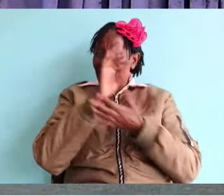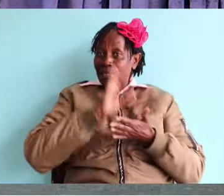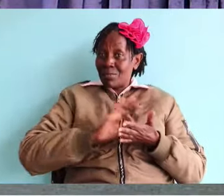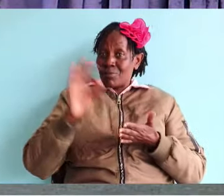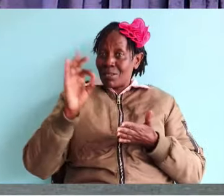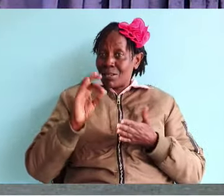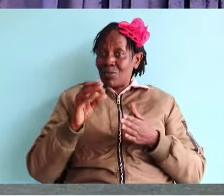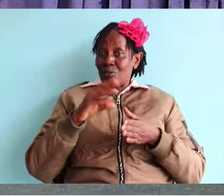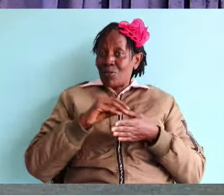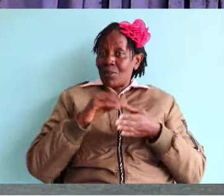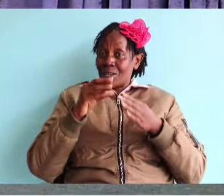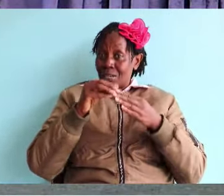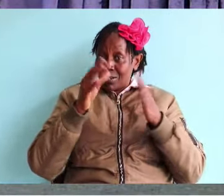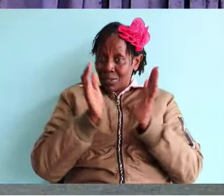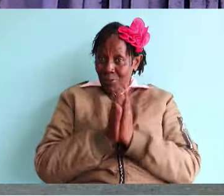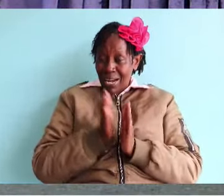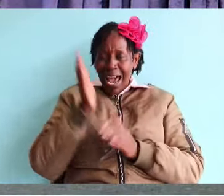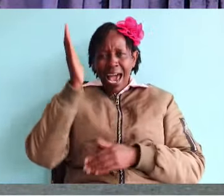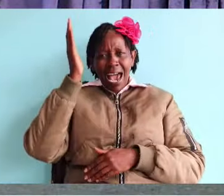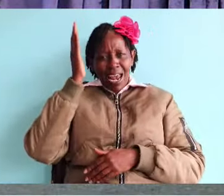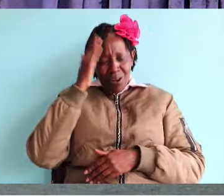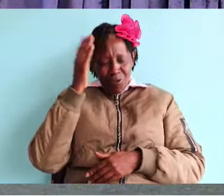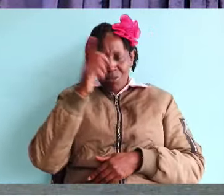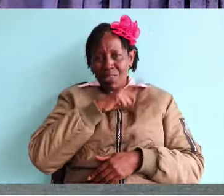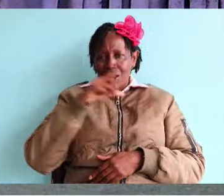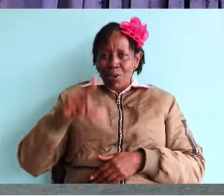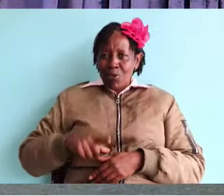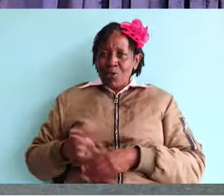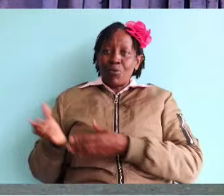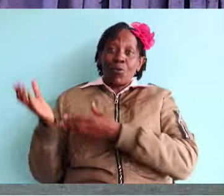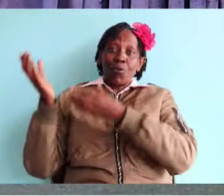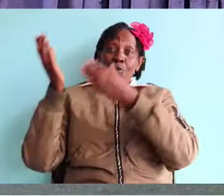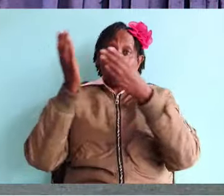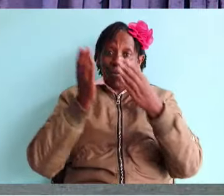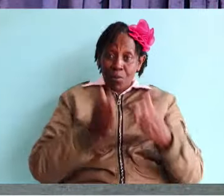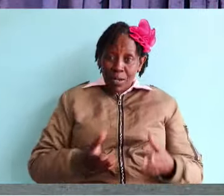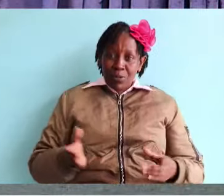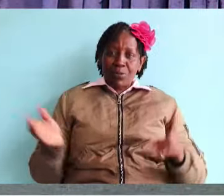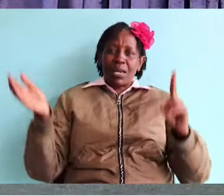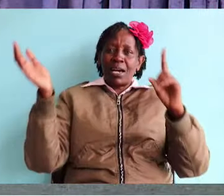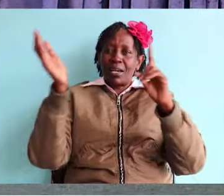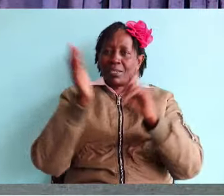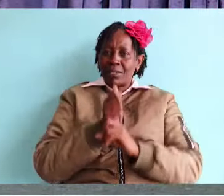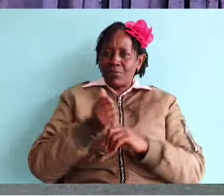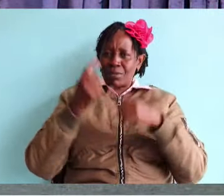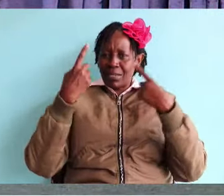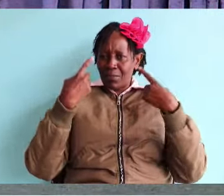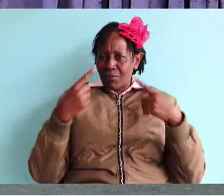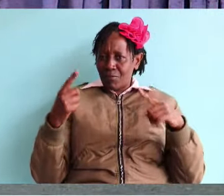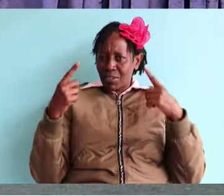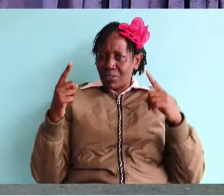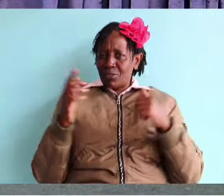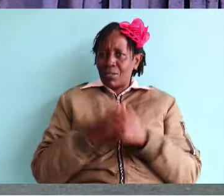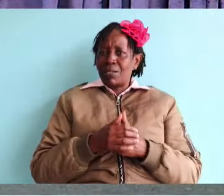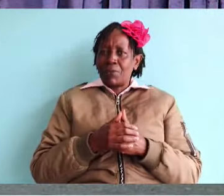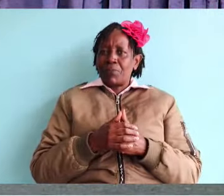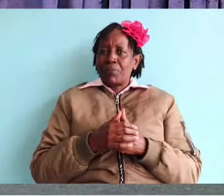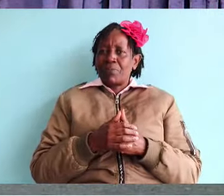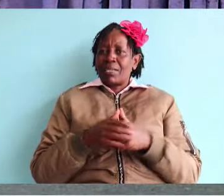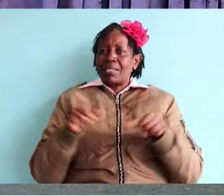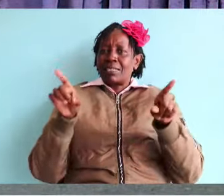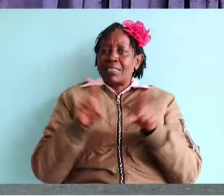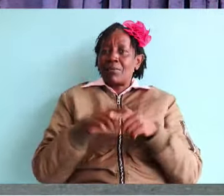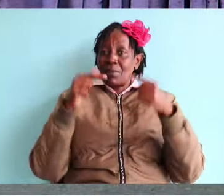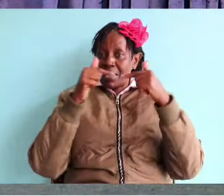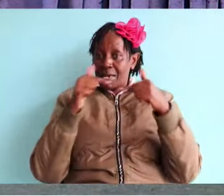says, I know that the Lord will bring me even to that victory over Ziba and Zalmunna.